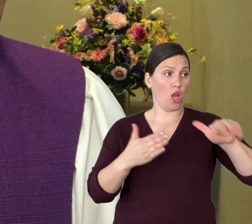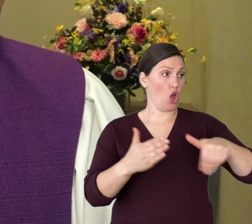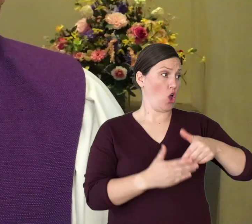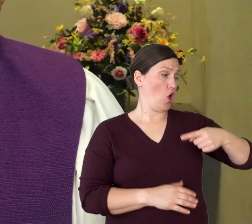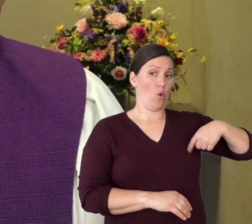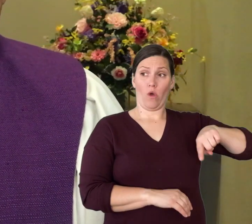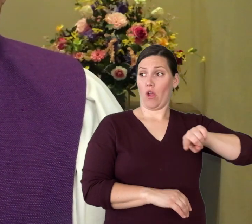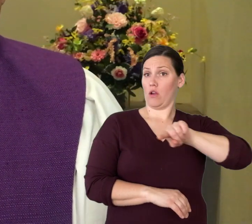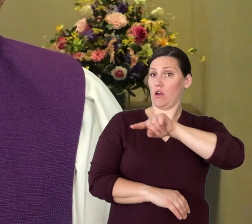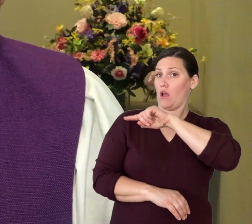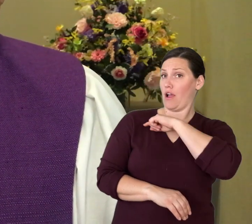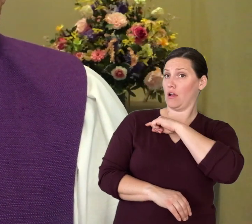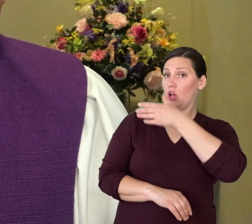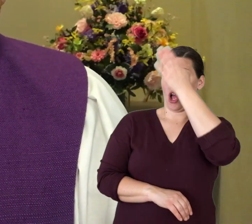us.